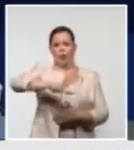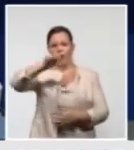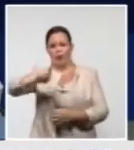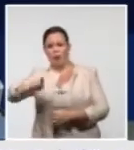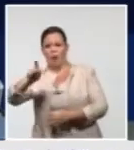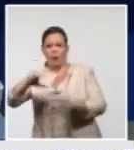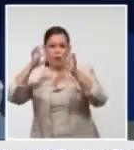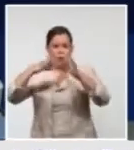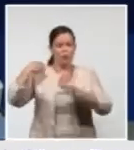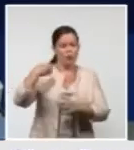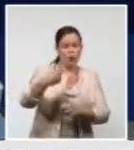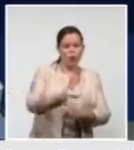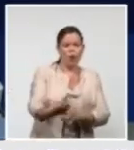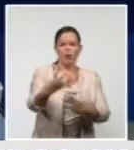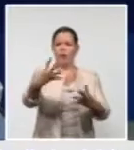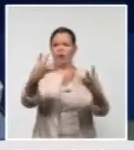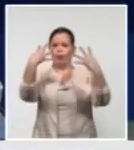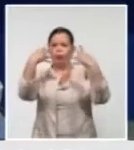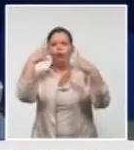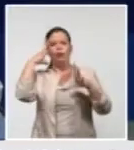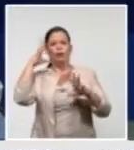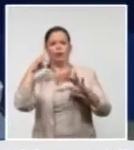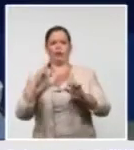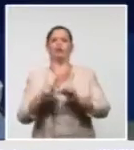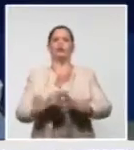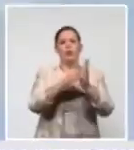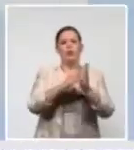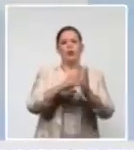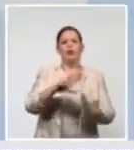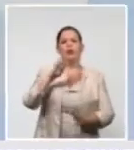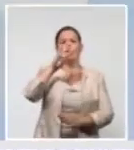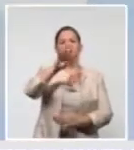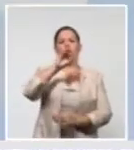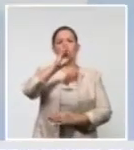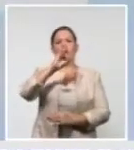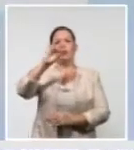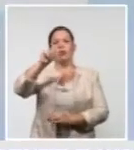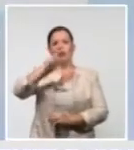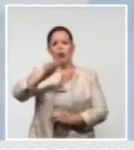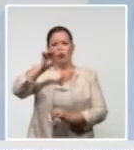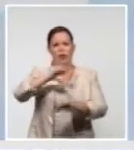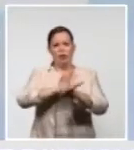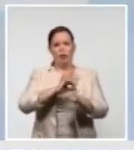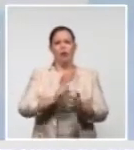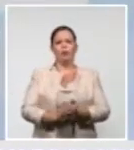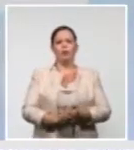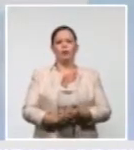to everyone tuning in to our briefing each morning. Today,